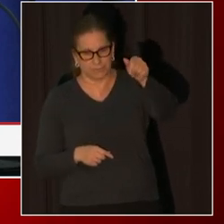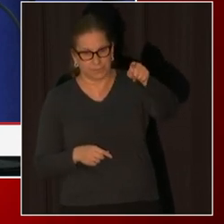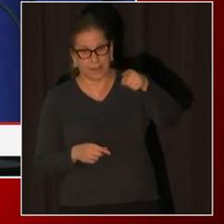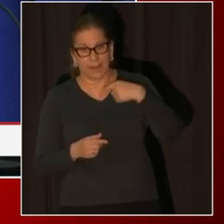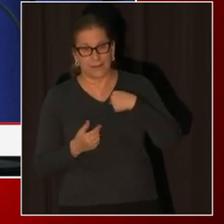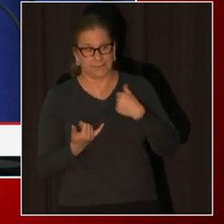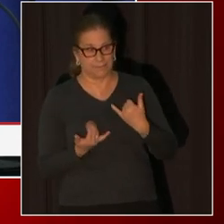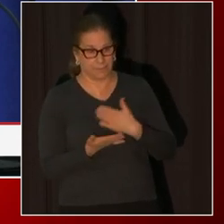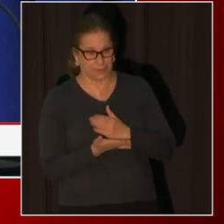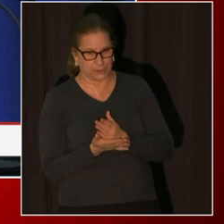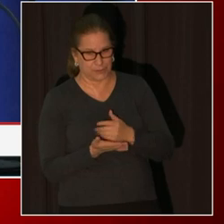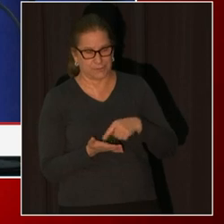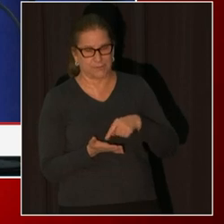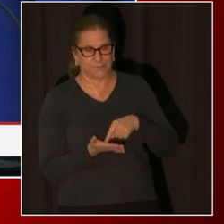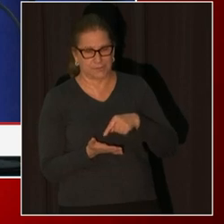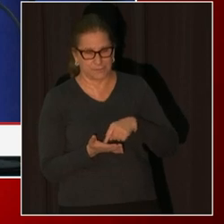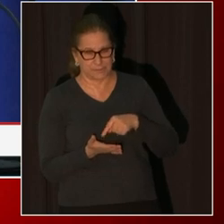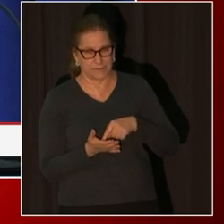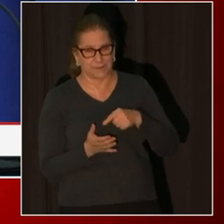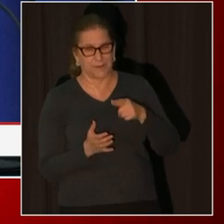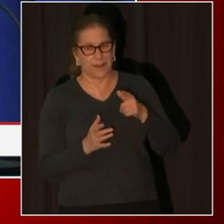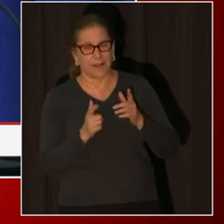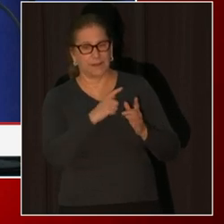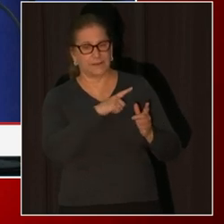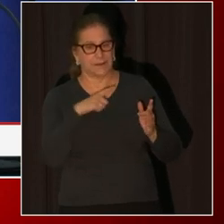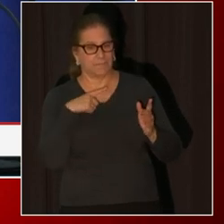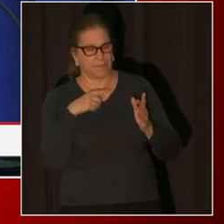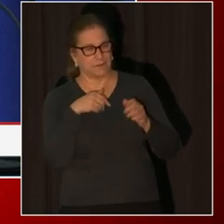legislation going to council, will be setting aside.